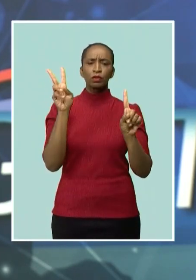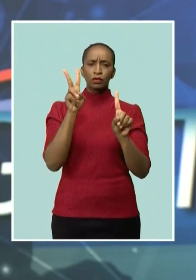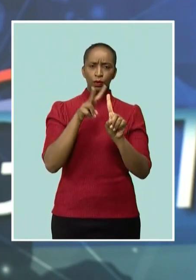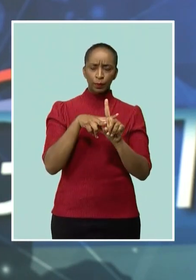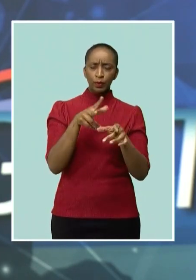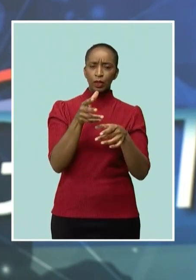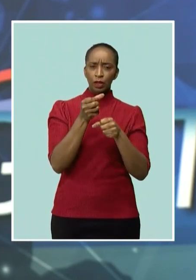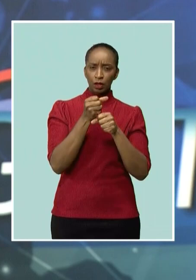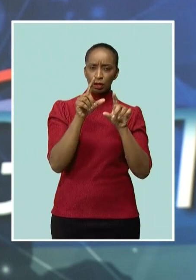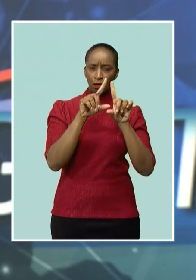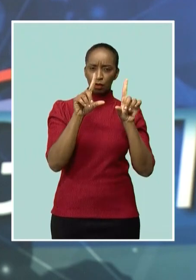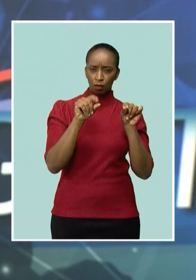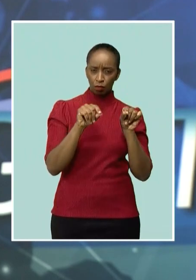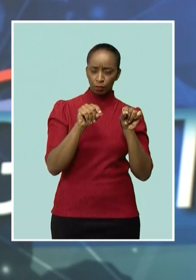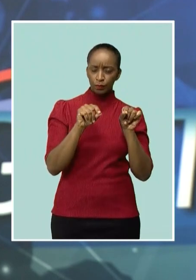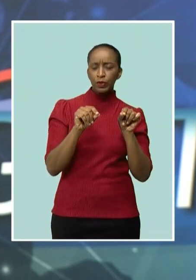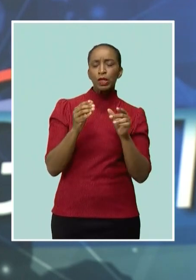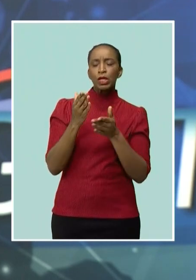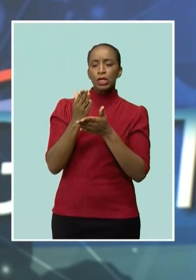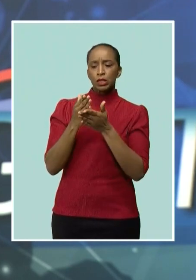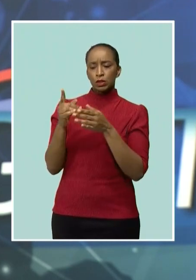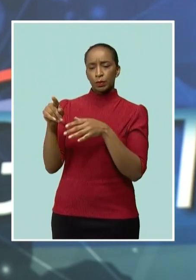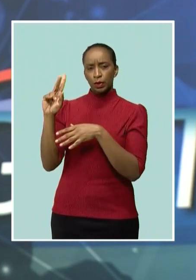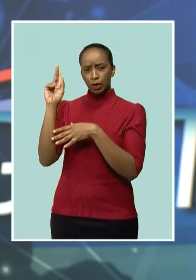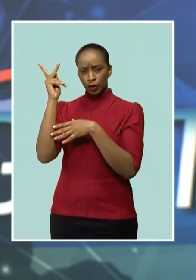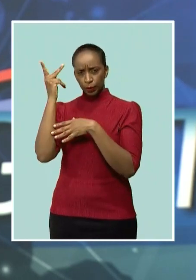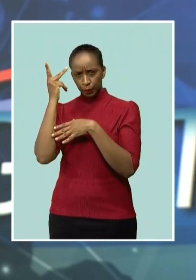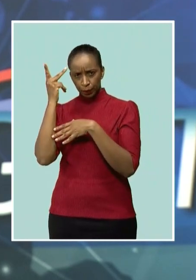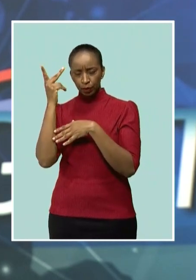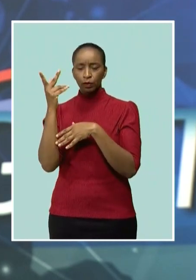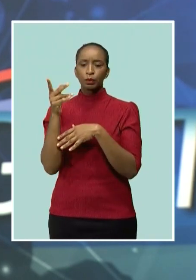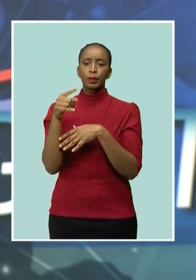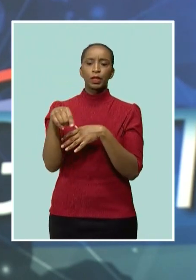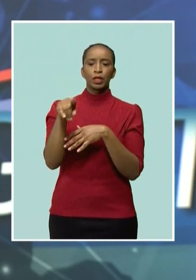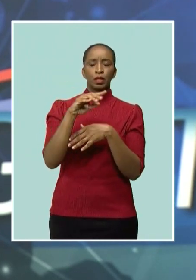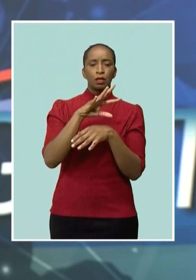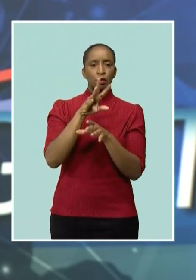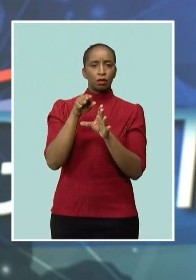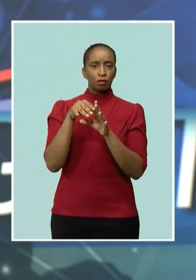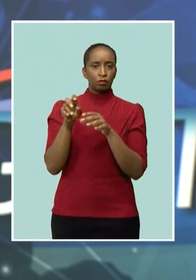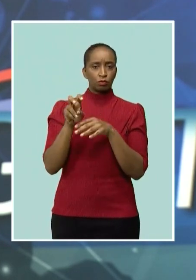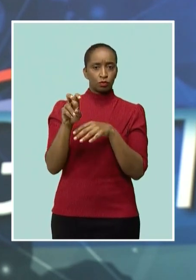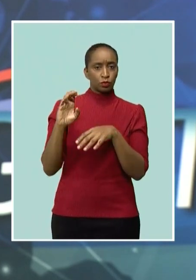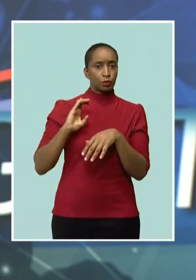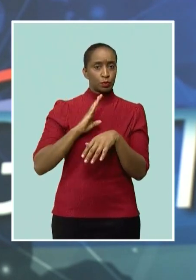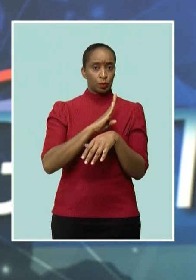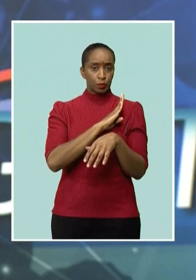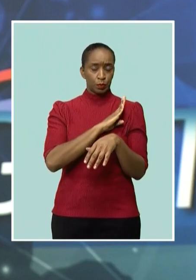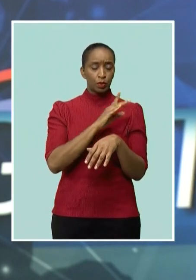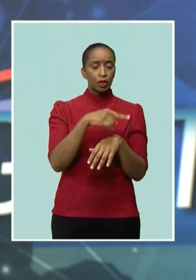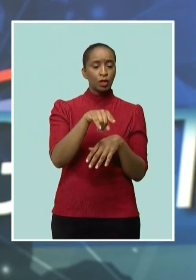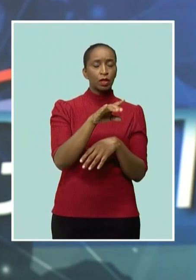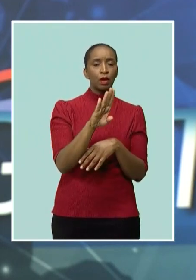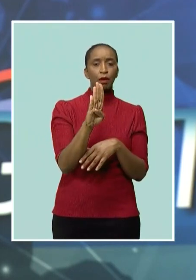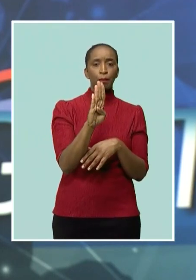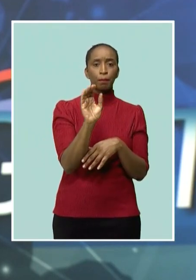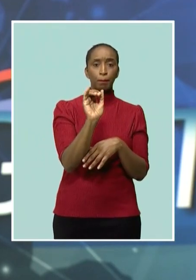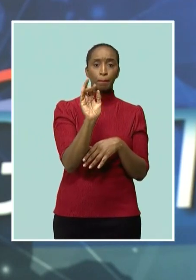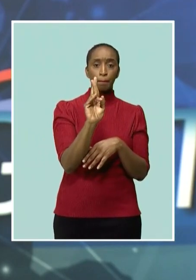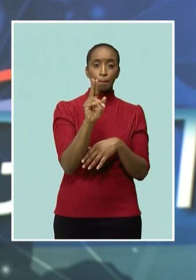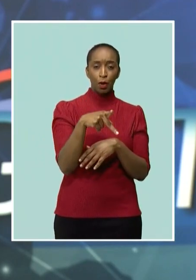her cabinet colleagues, officials from the Transport Board and the Barbados Association of Retired Persons. Trevor Thorpe